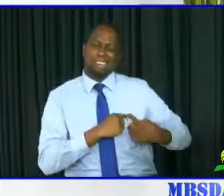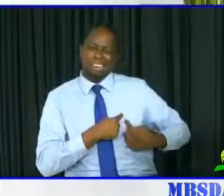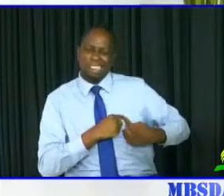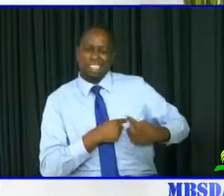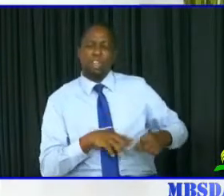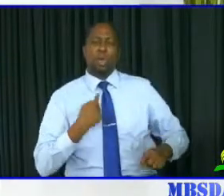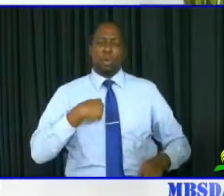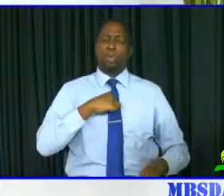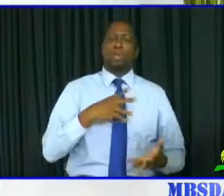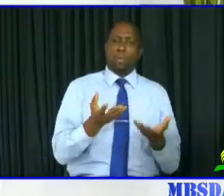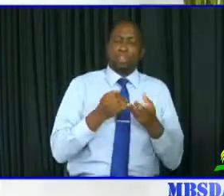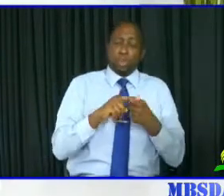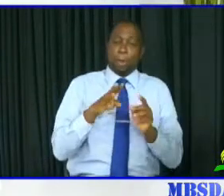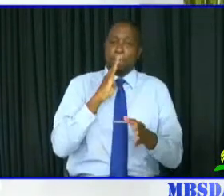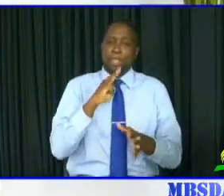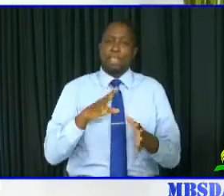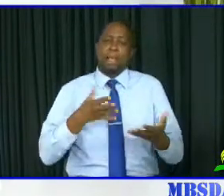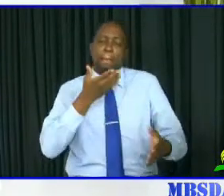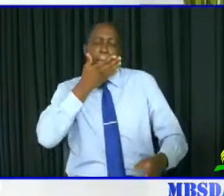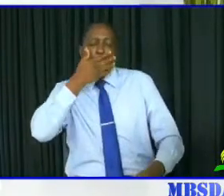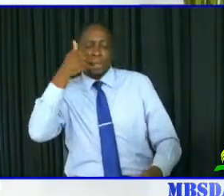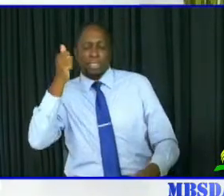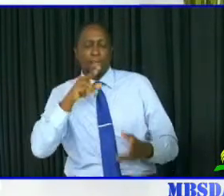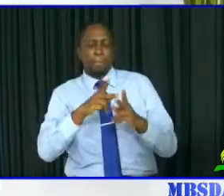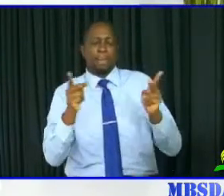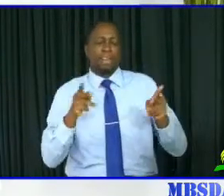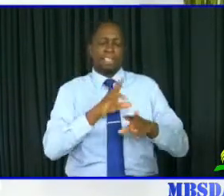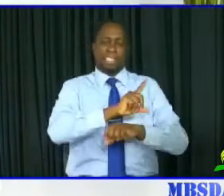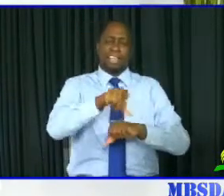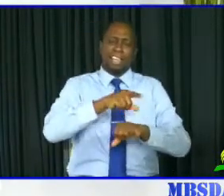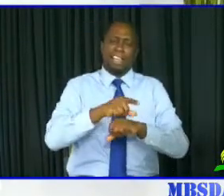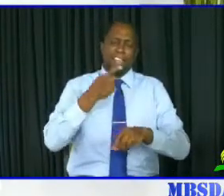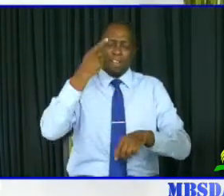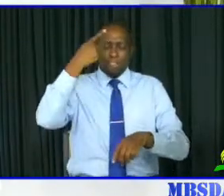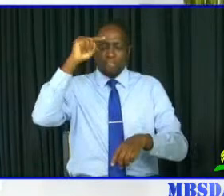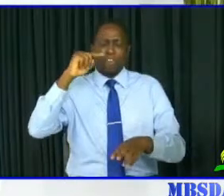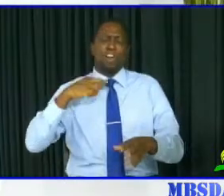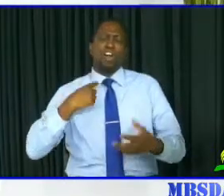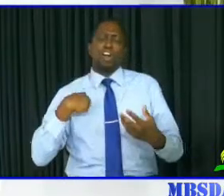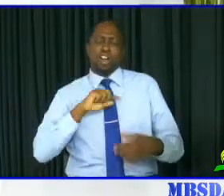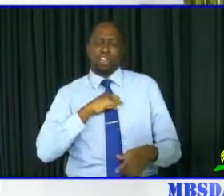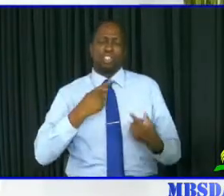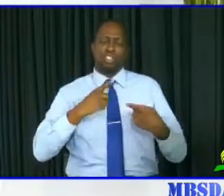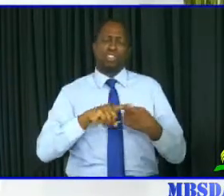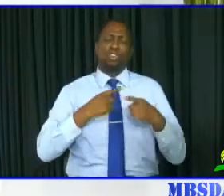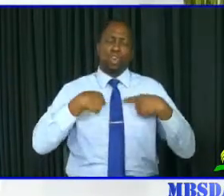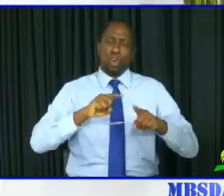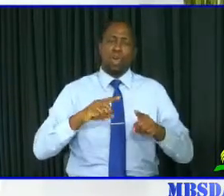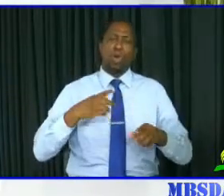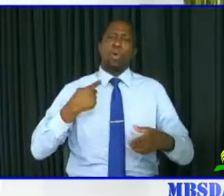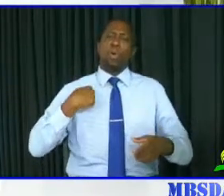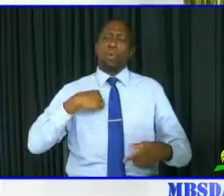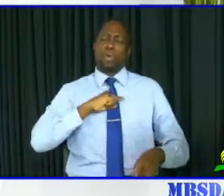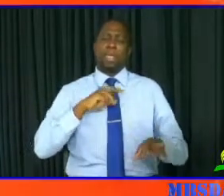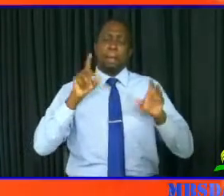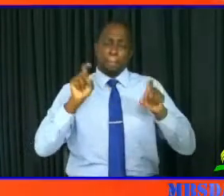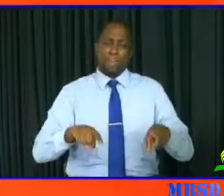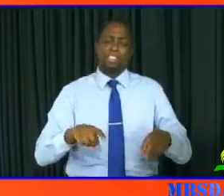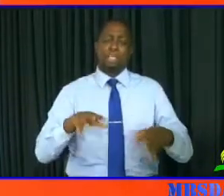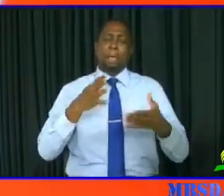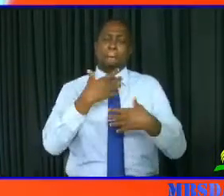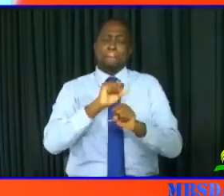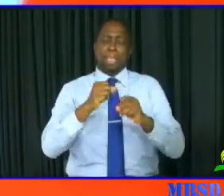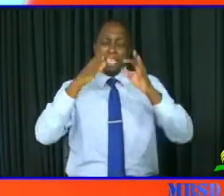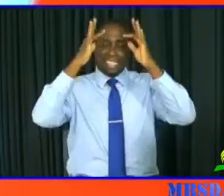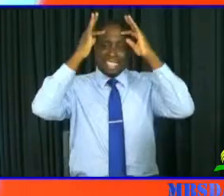be in a better place, in a better land. But Lord, for us to get there, we must make the decision now. We